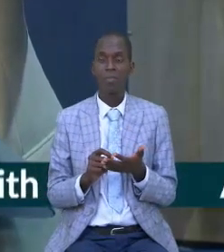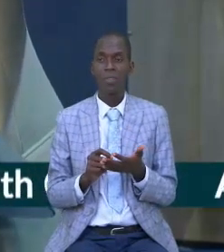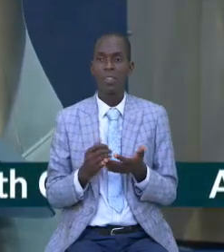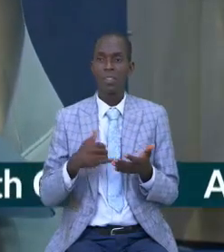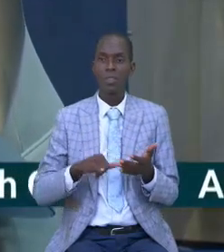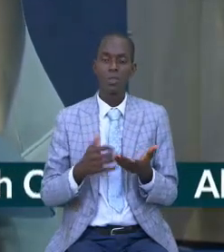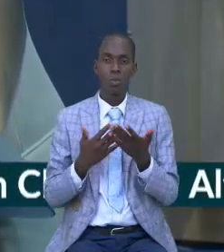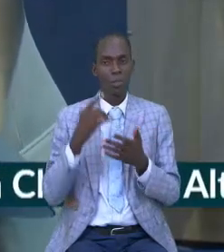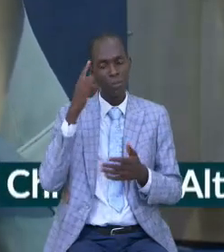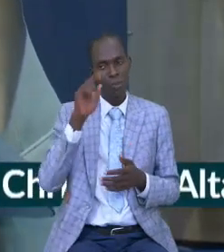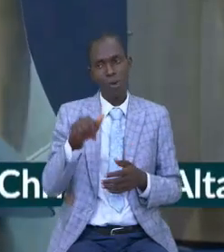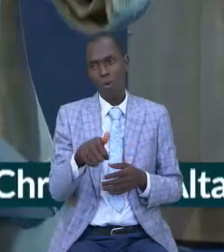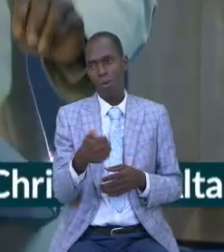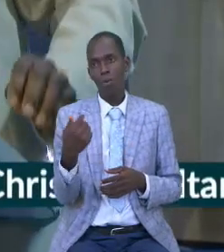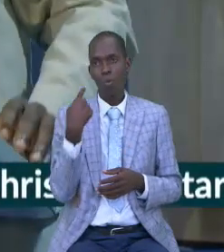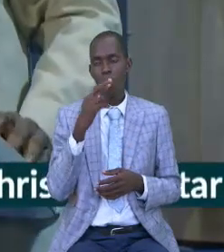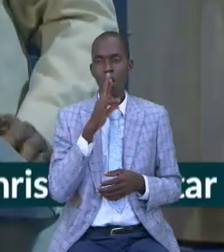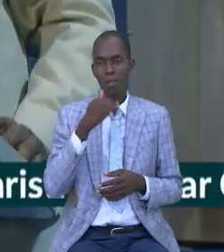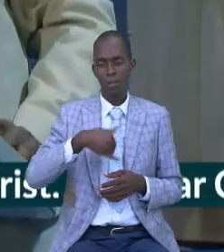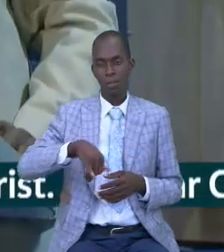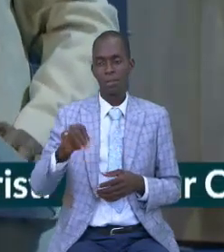my extreme left.